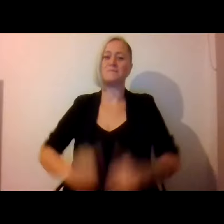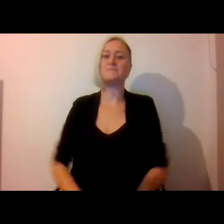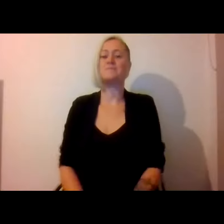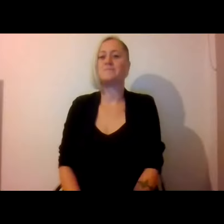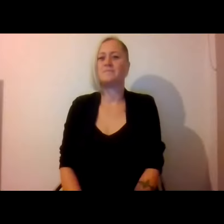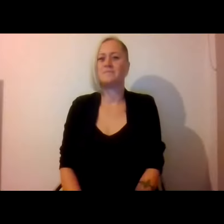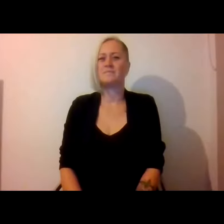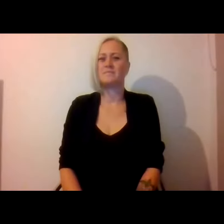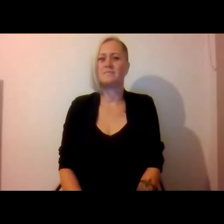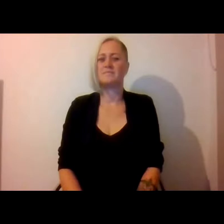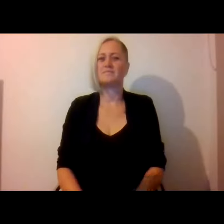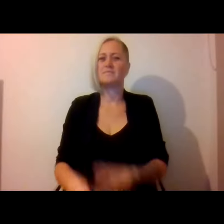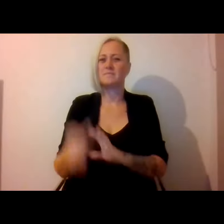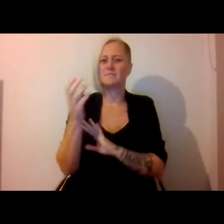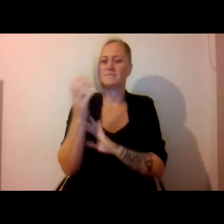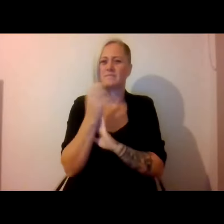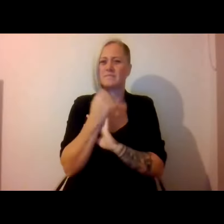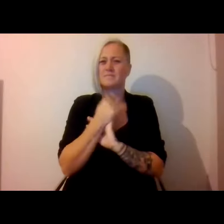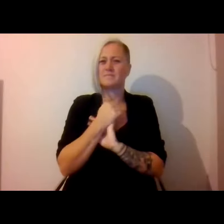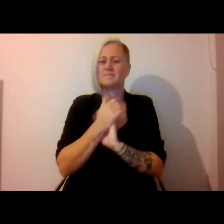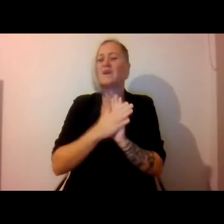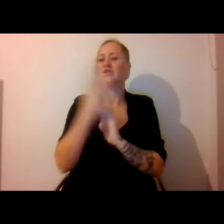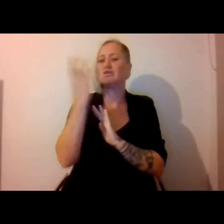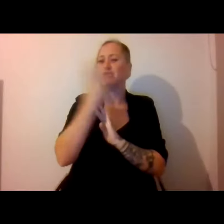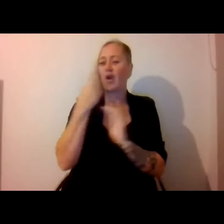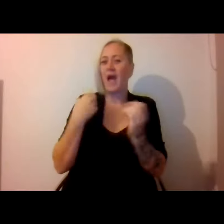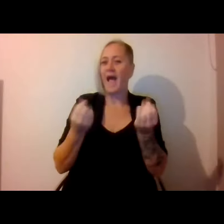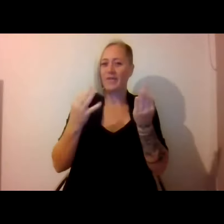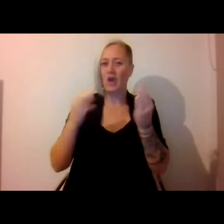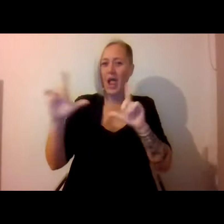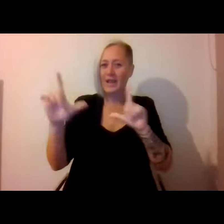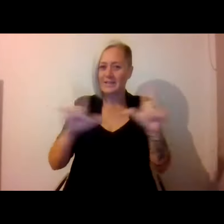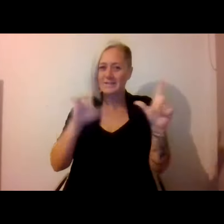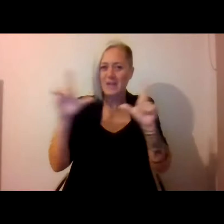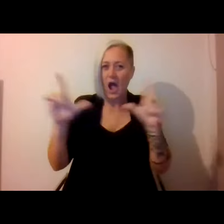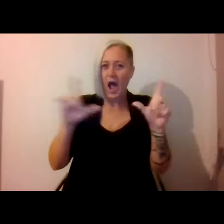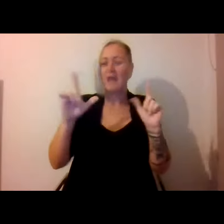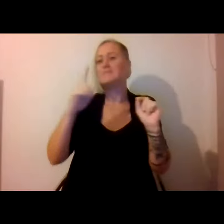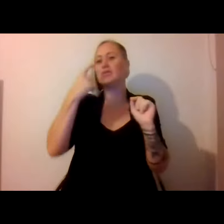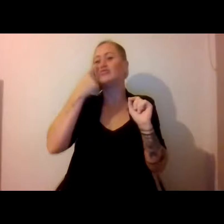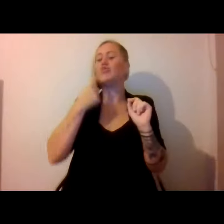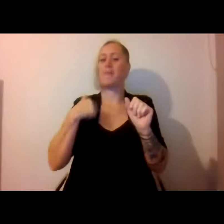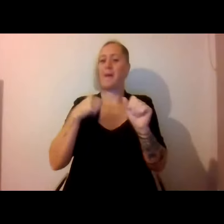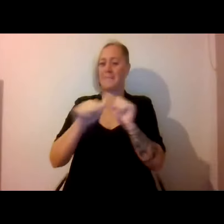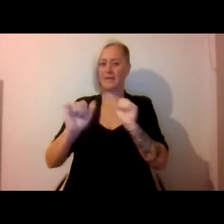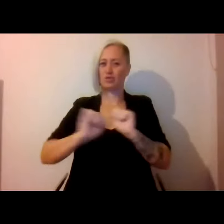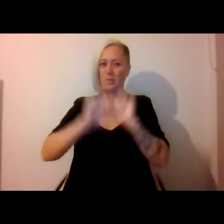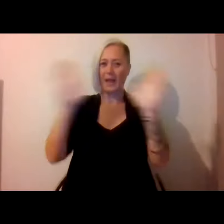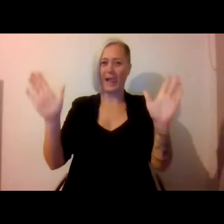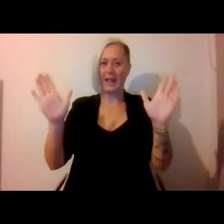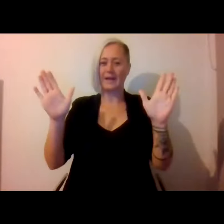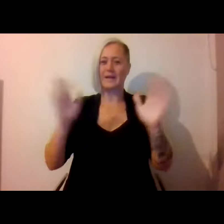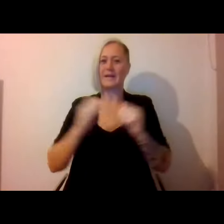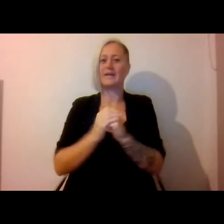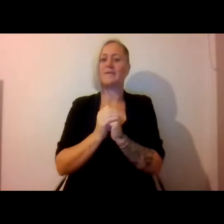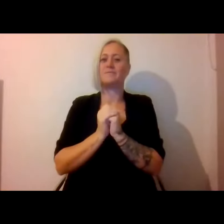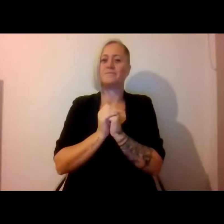Sorry I don't have any slides, but I'll try my best to be clear. I'm aware it's